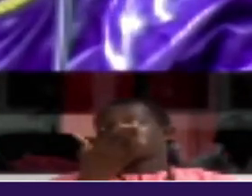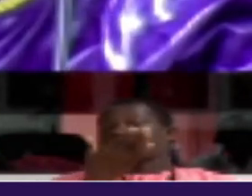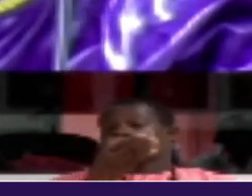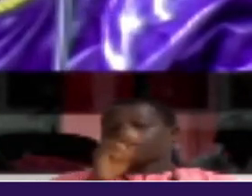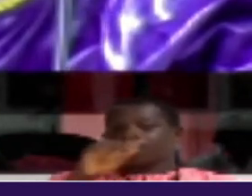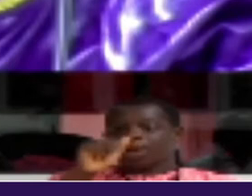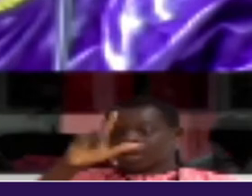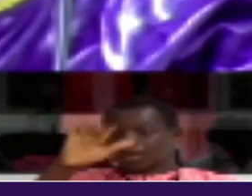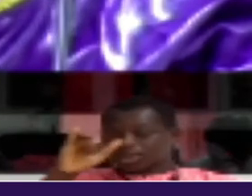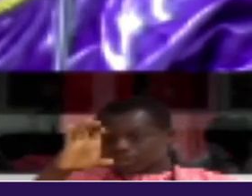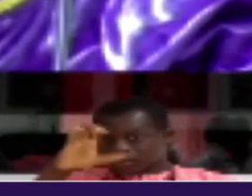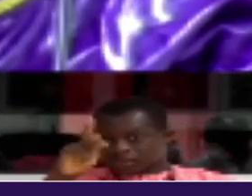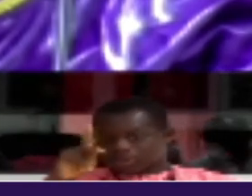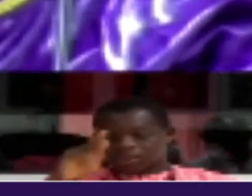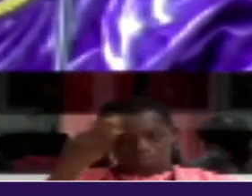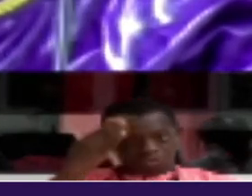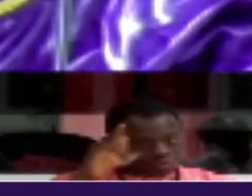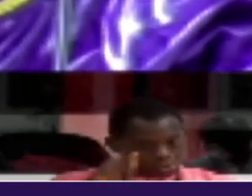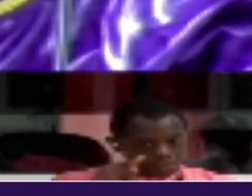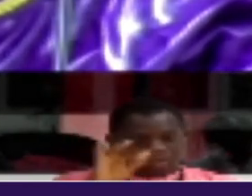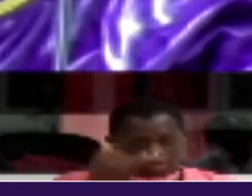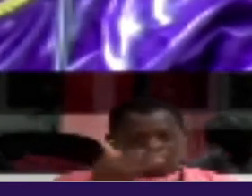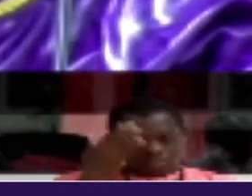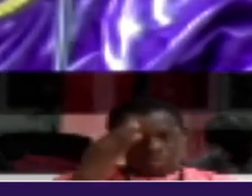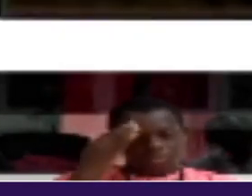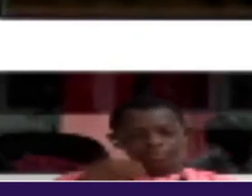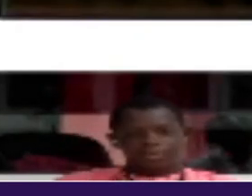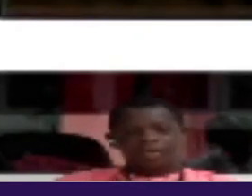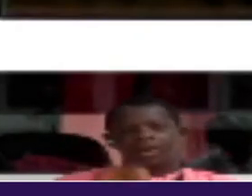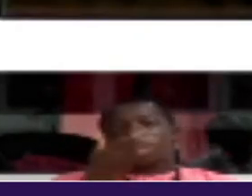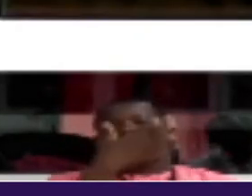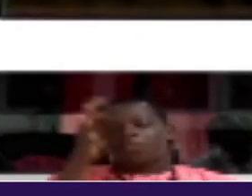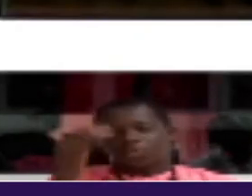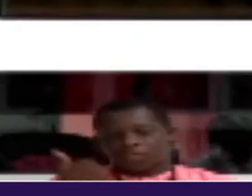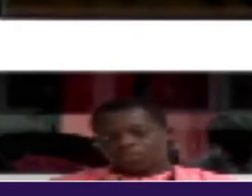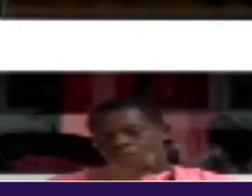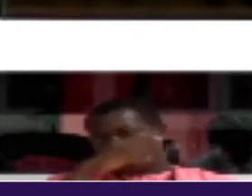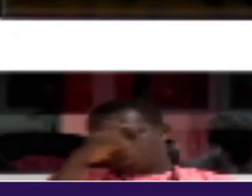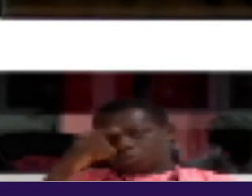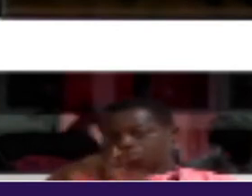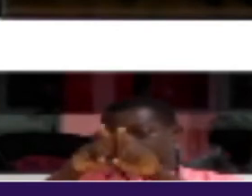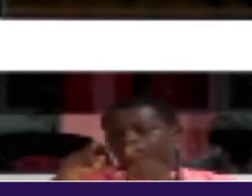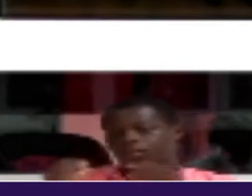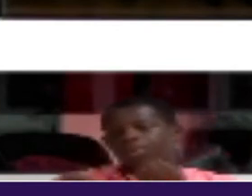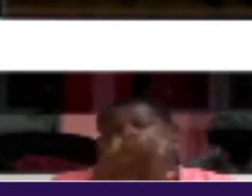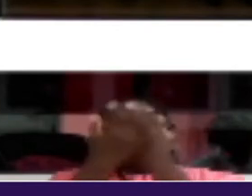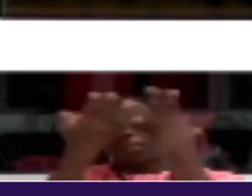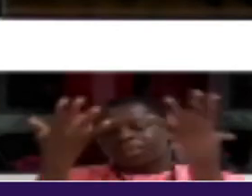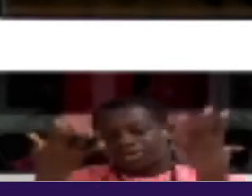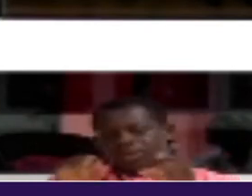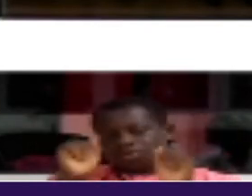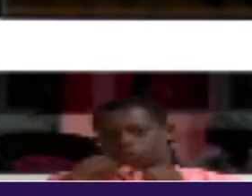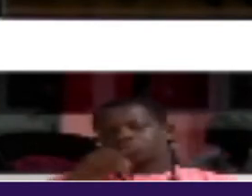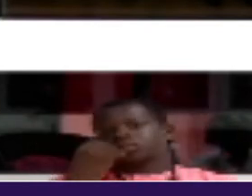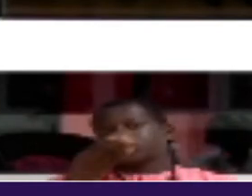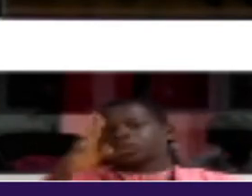knows me. And how many people did he work with during that time? Many. I can say the whole state guard.